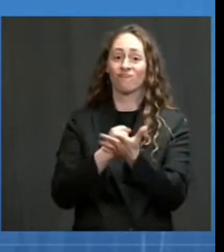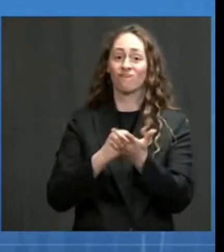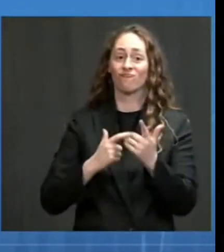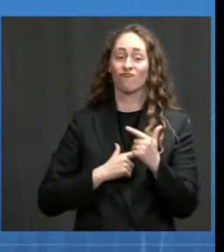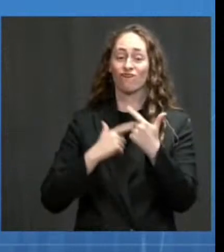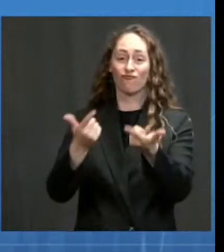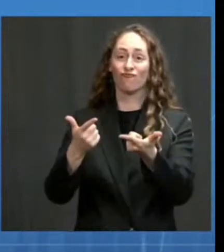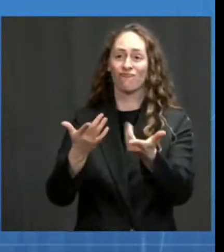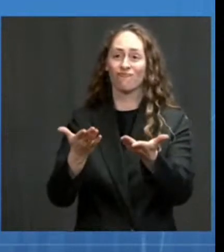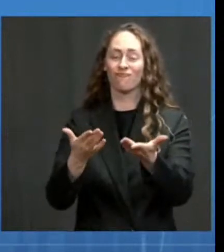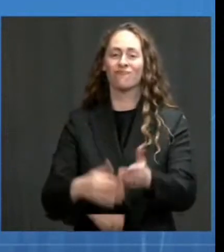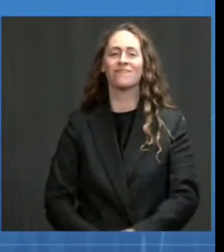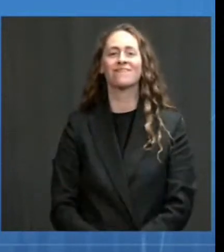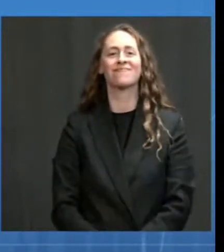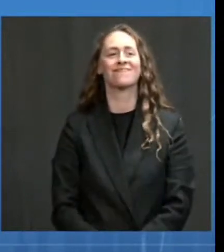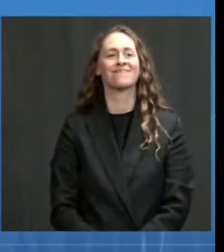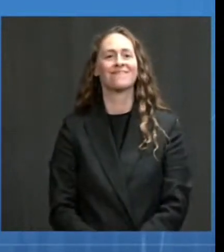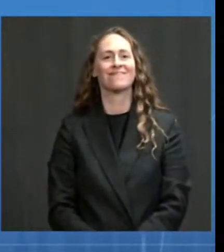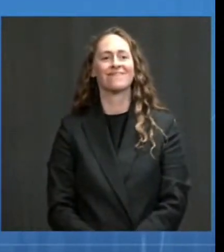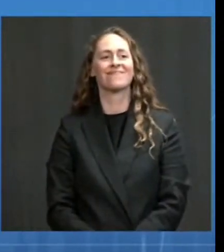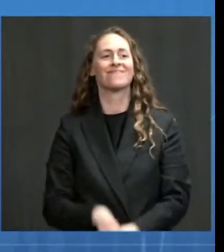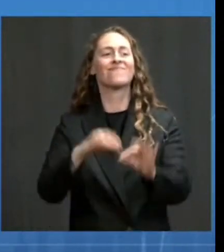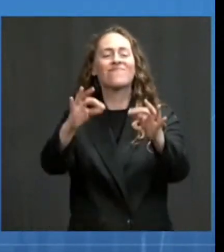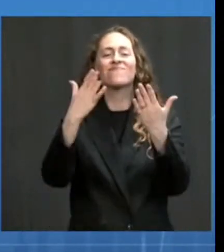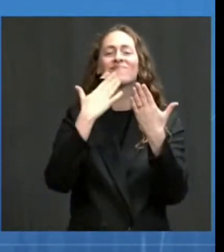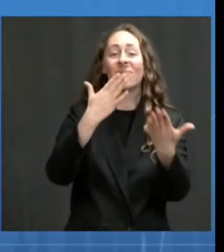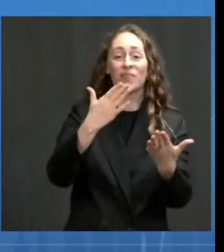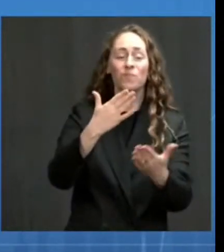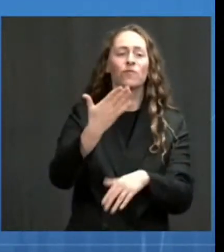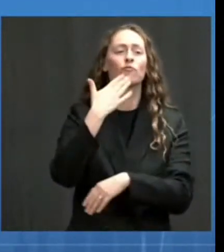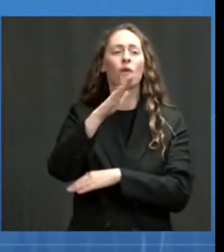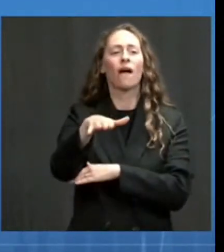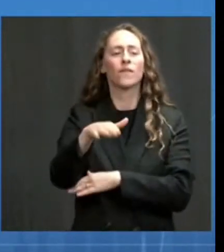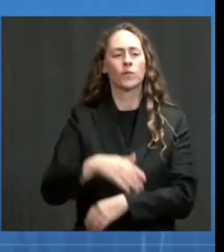with an overview of the data. Thank you, Jeff. Good afternoon. Yesterday, CDC reported